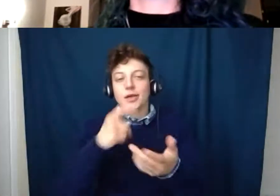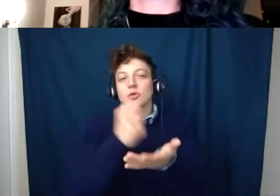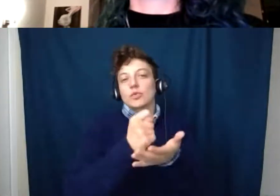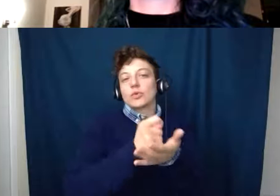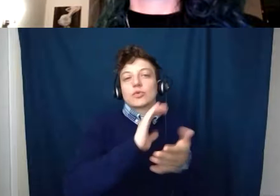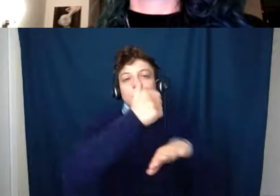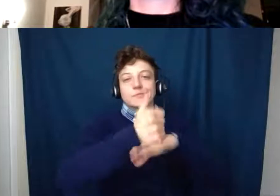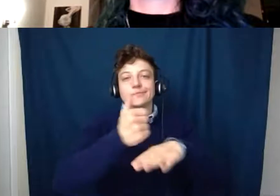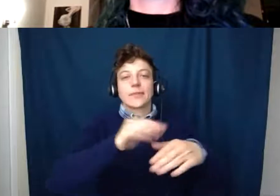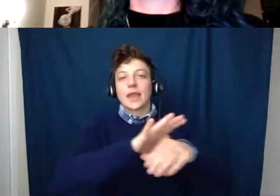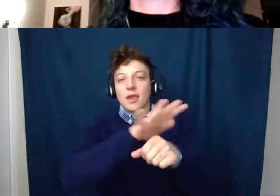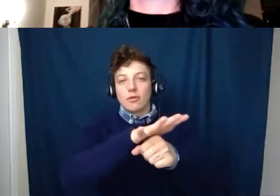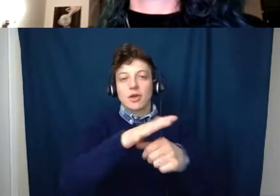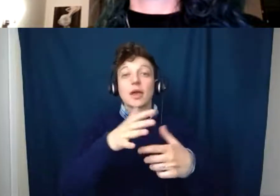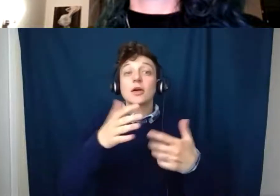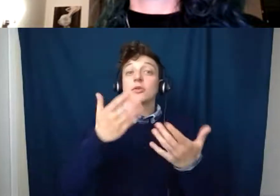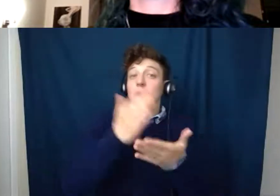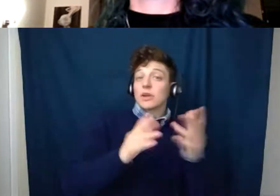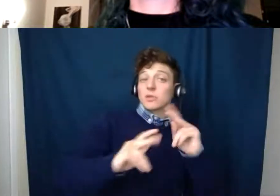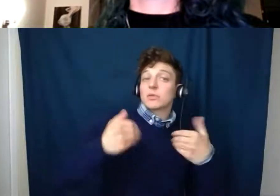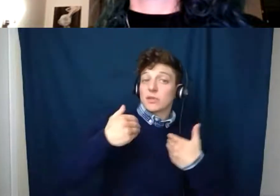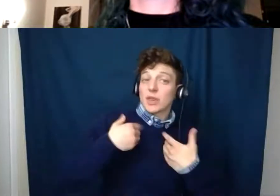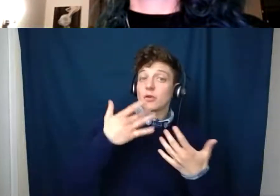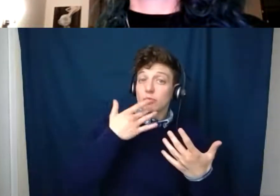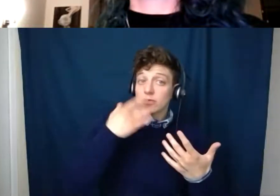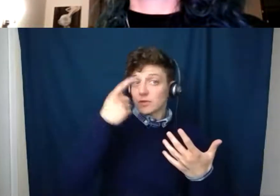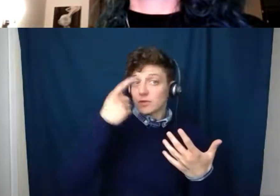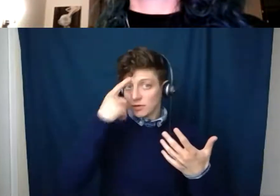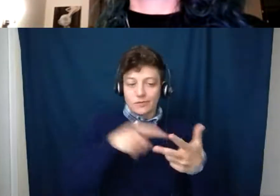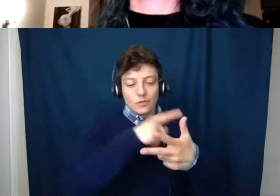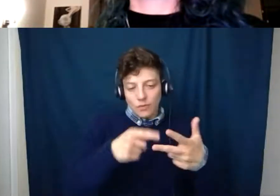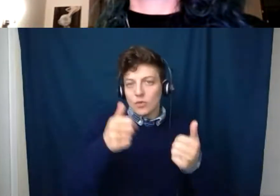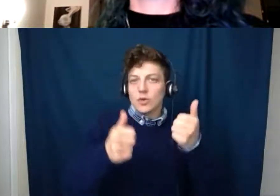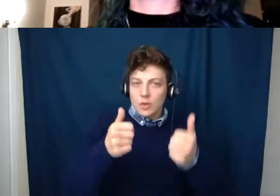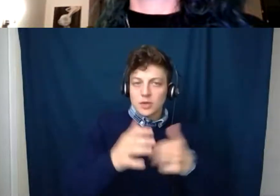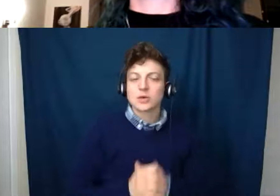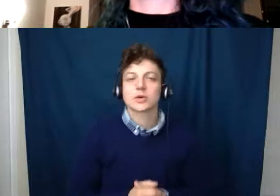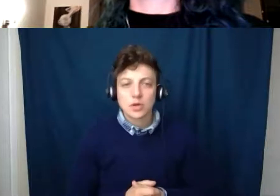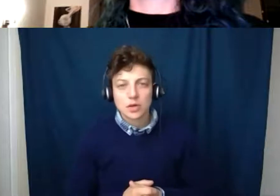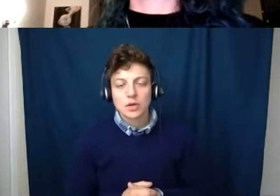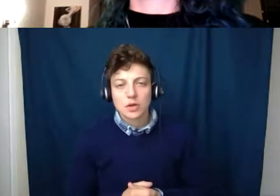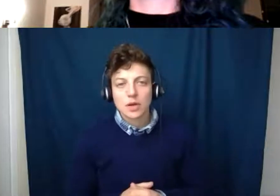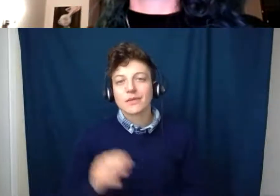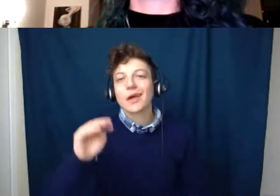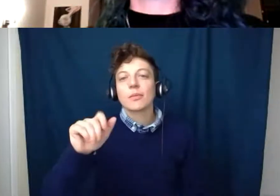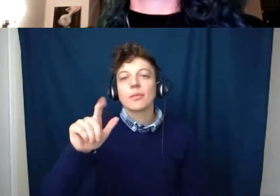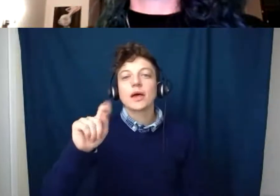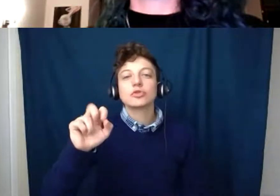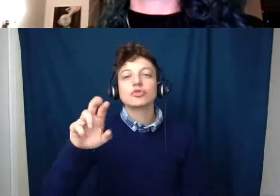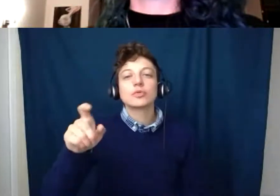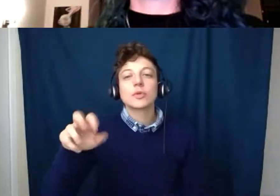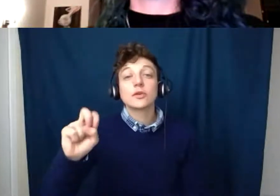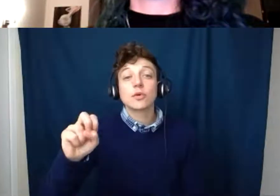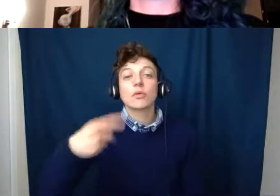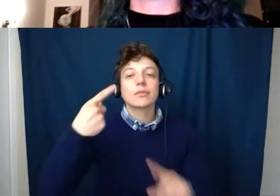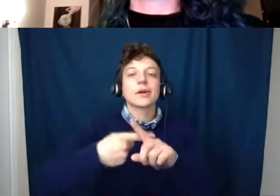different, so some people prefer one to the other. And then the naltrexone, as I mentioned, is a monthly injection